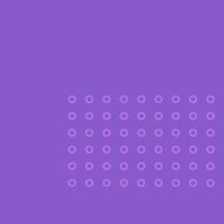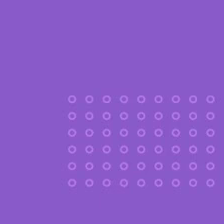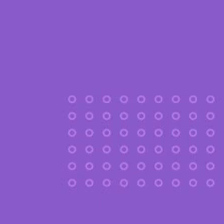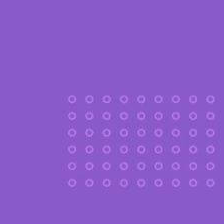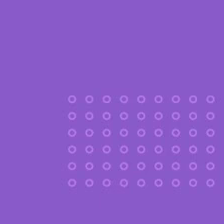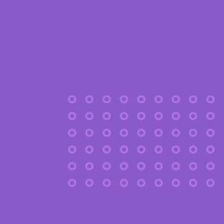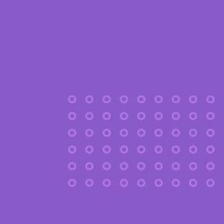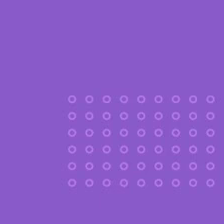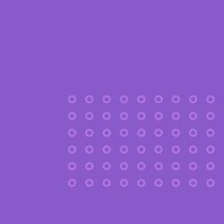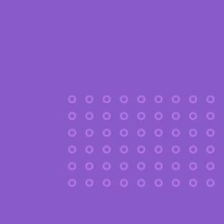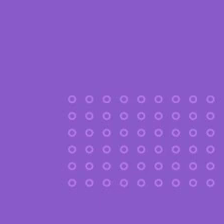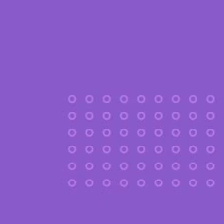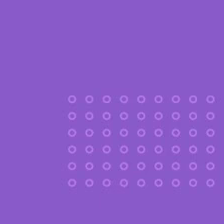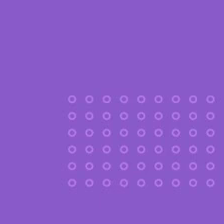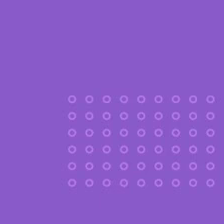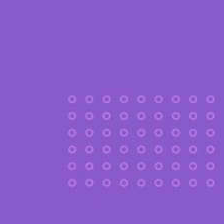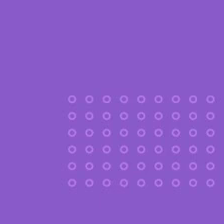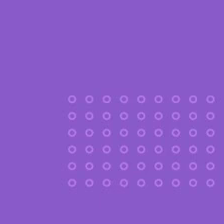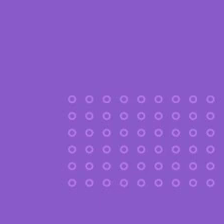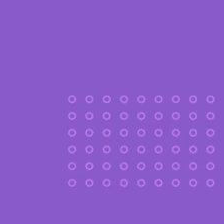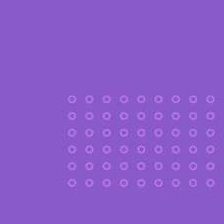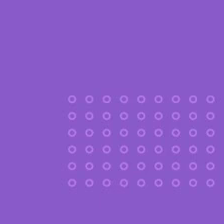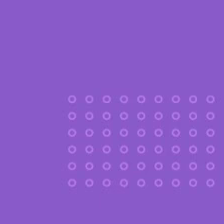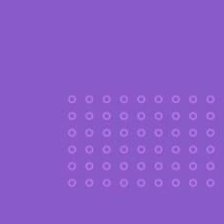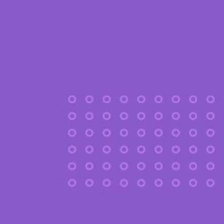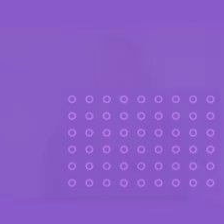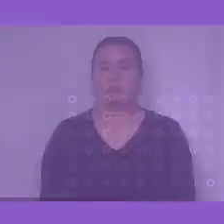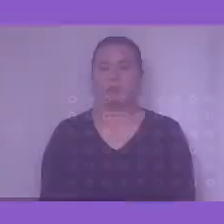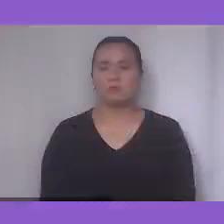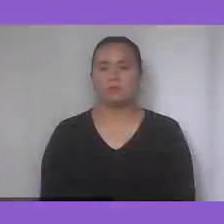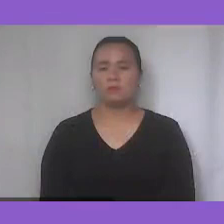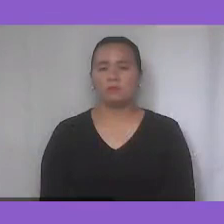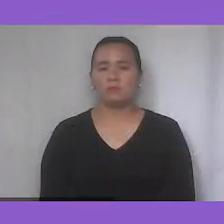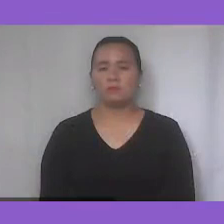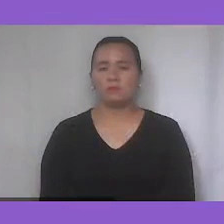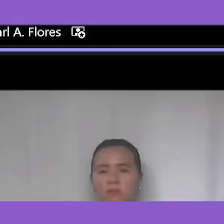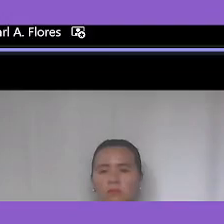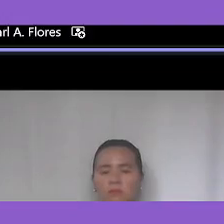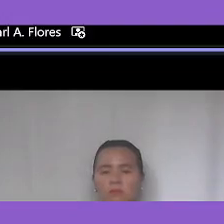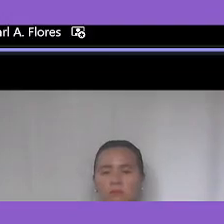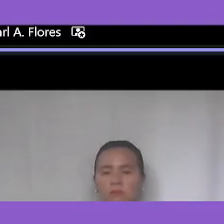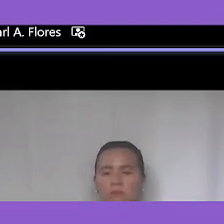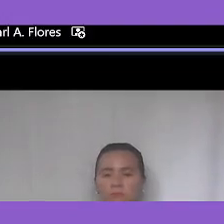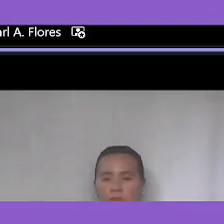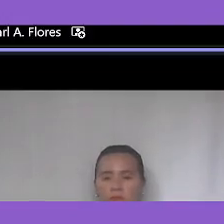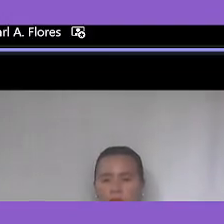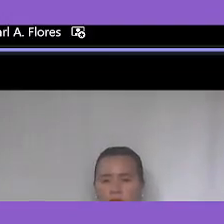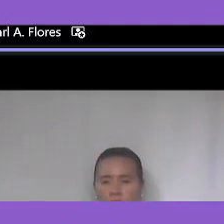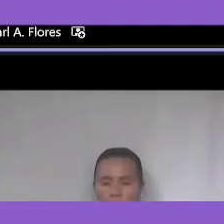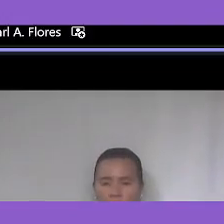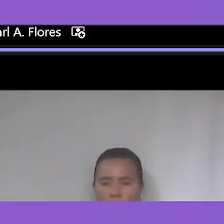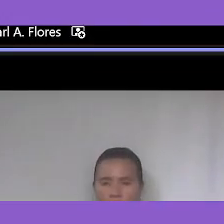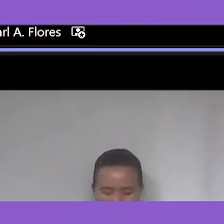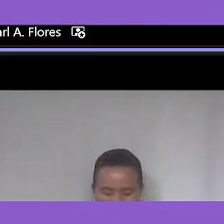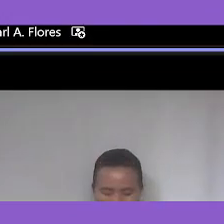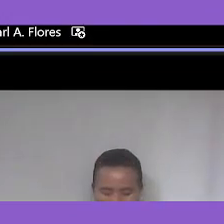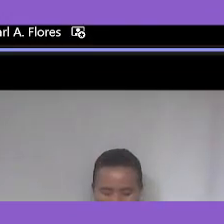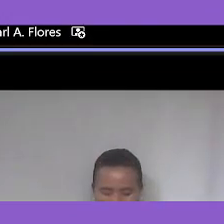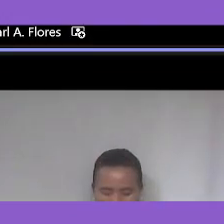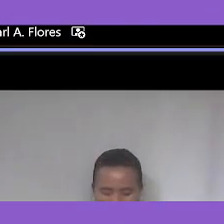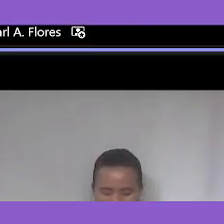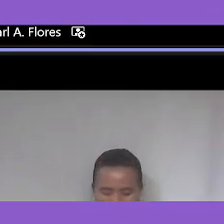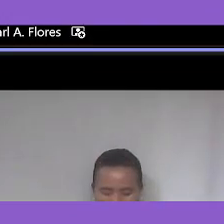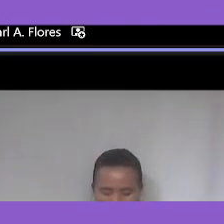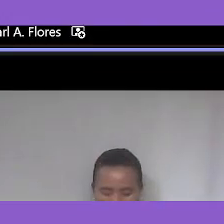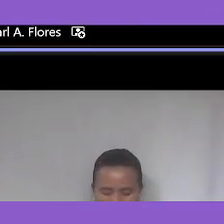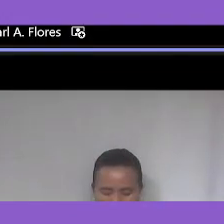should be to make these kinds of events more memorable. Let me just check how many participants we have